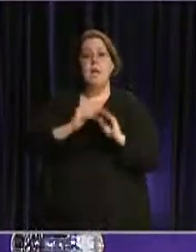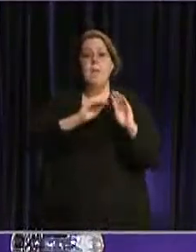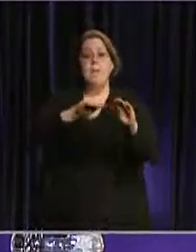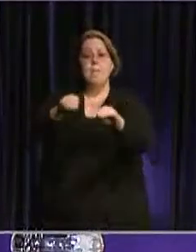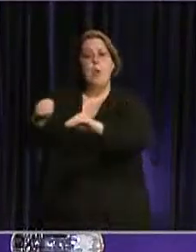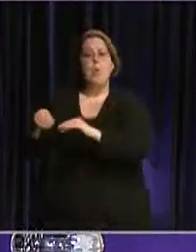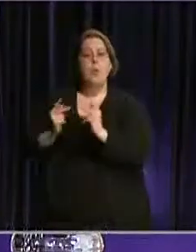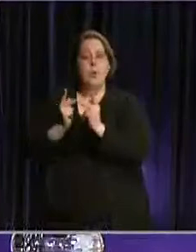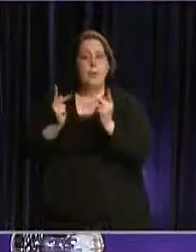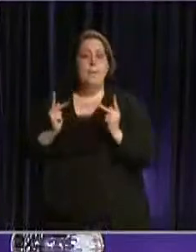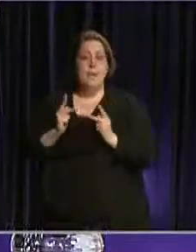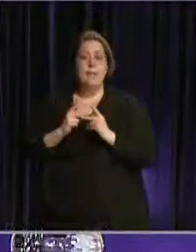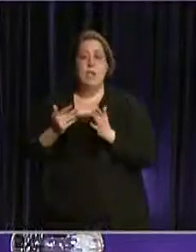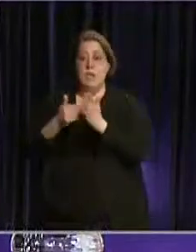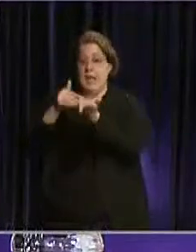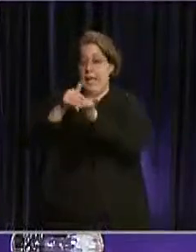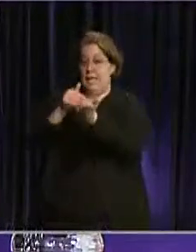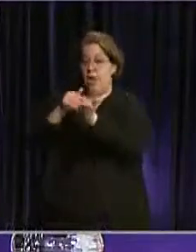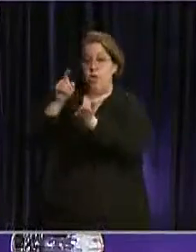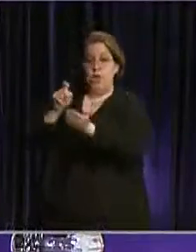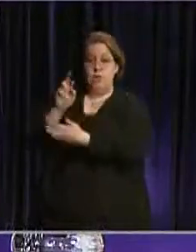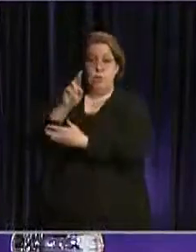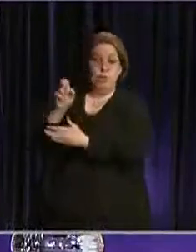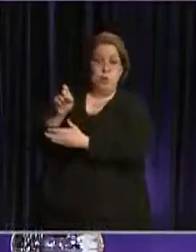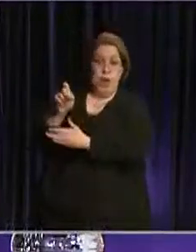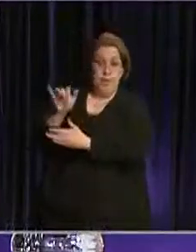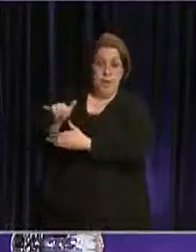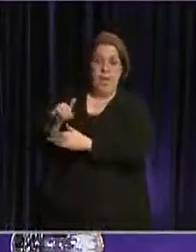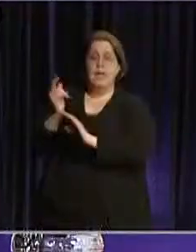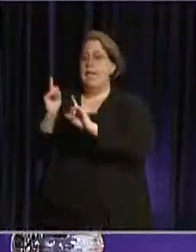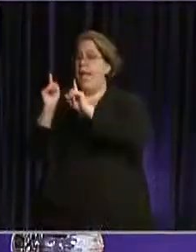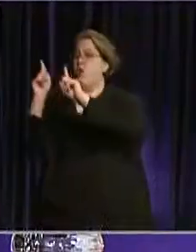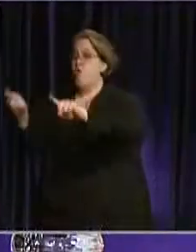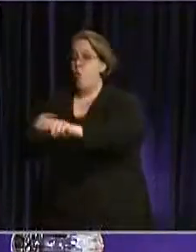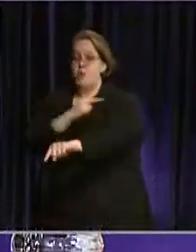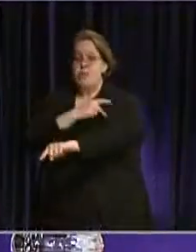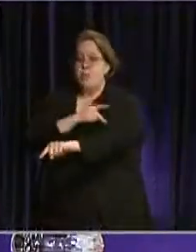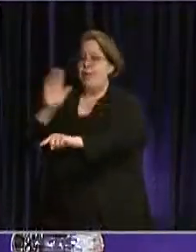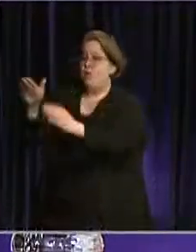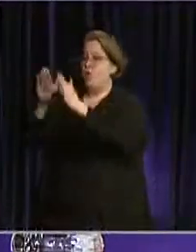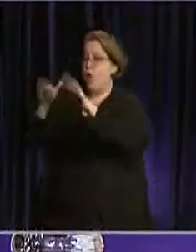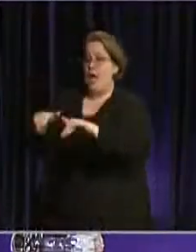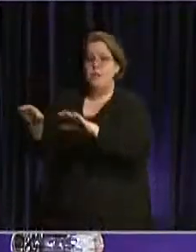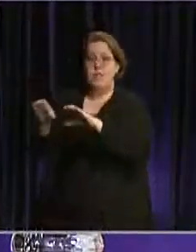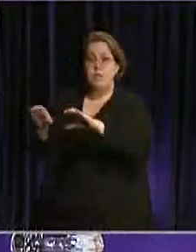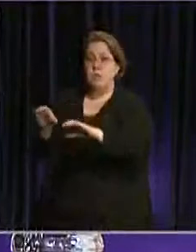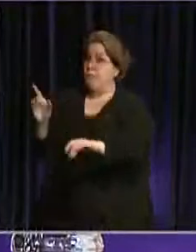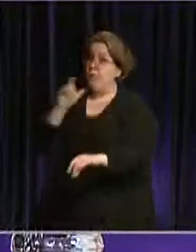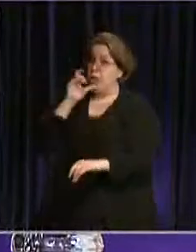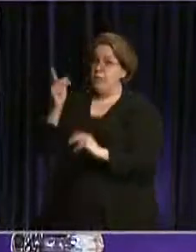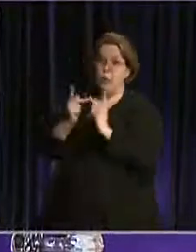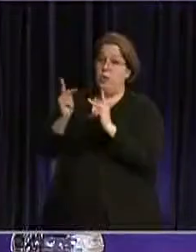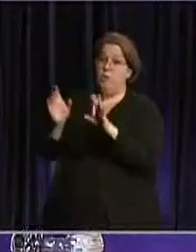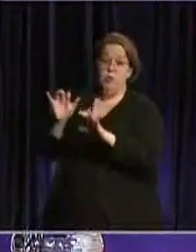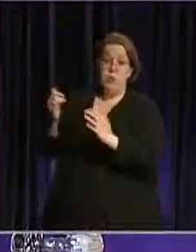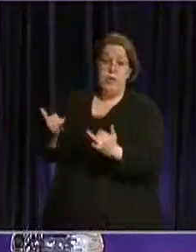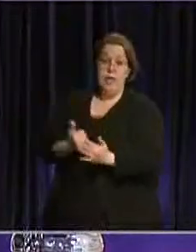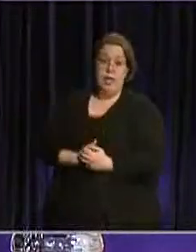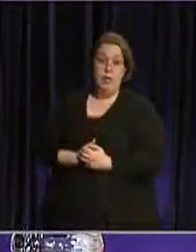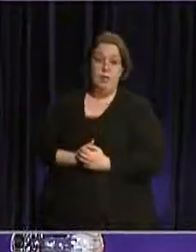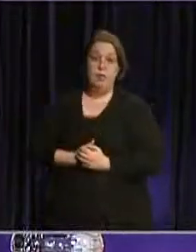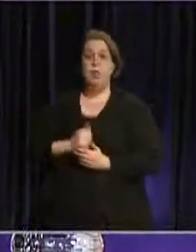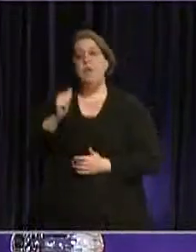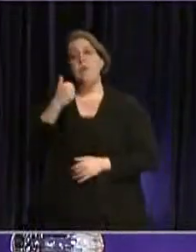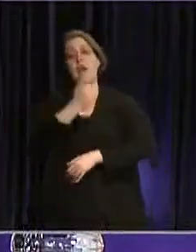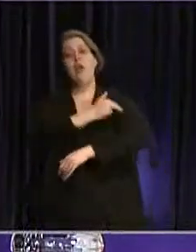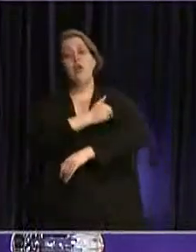go, again, a doctor has to prescribe it. They actually go to the patient's home and do it. Now, they're not the only ones doing that now. The